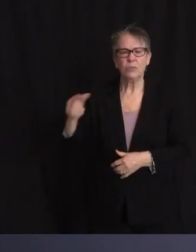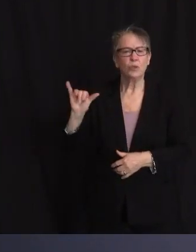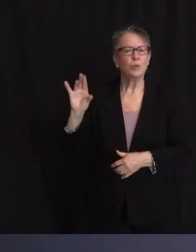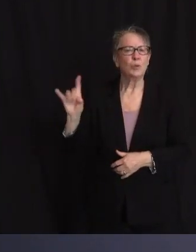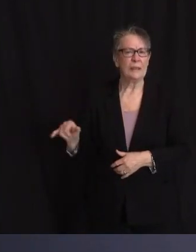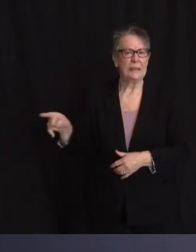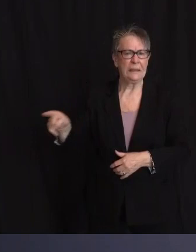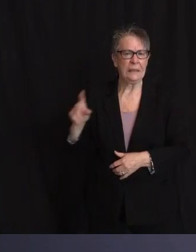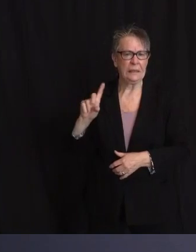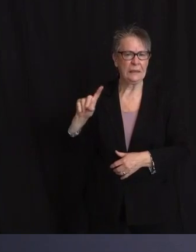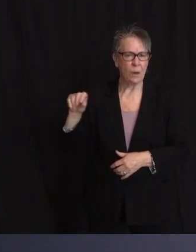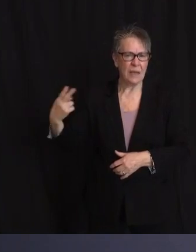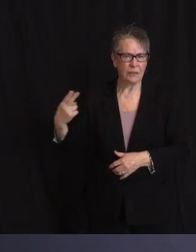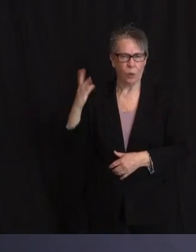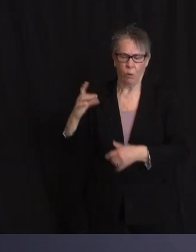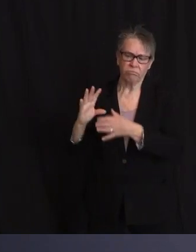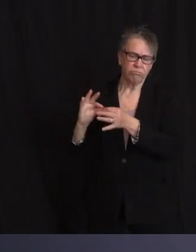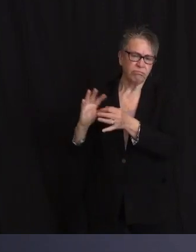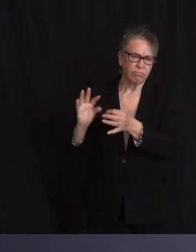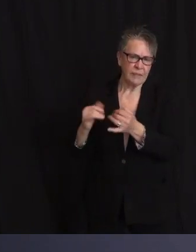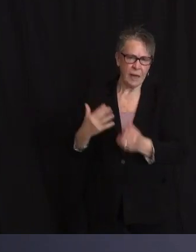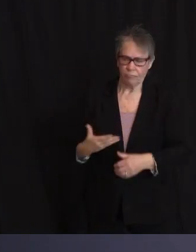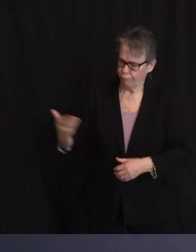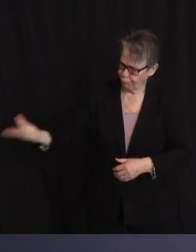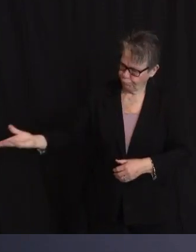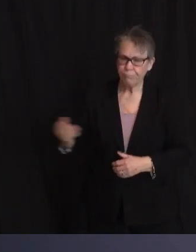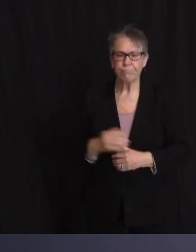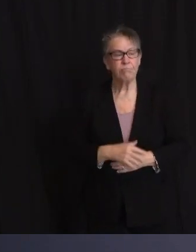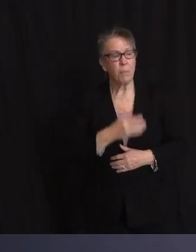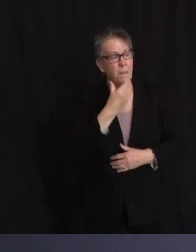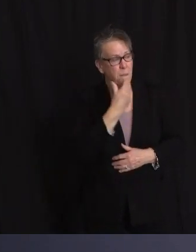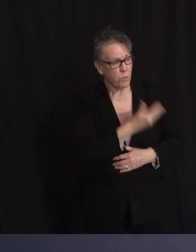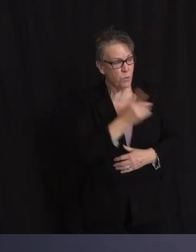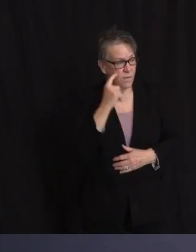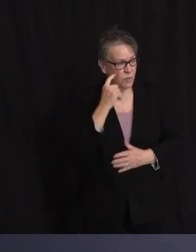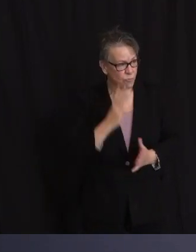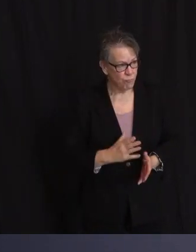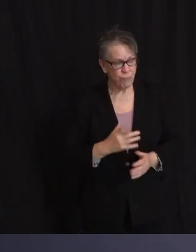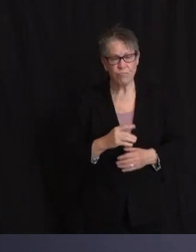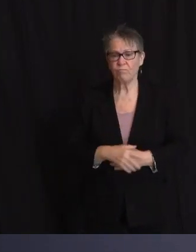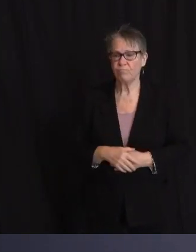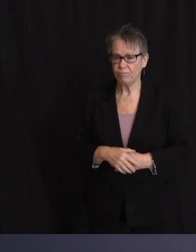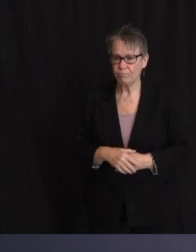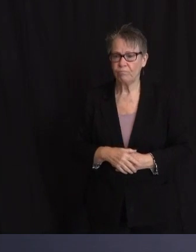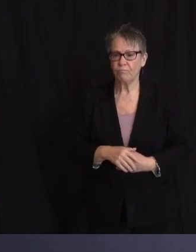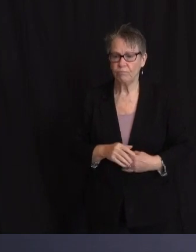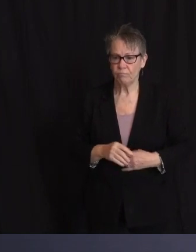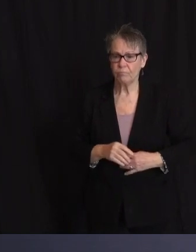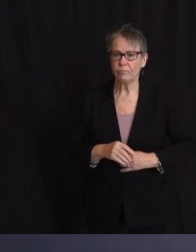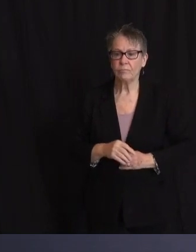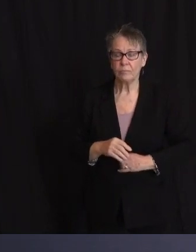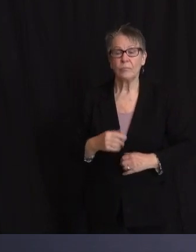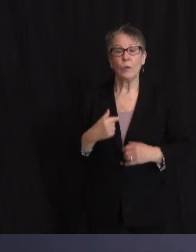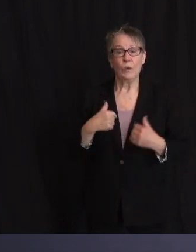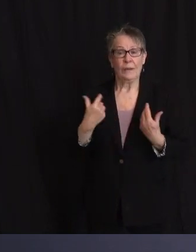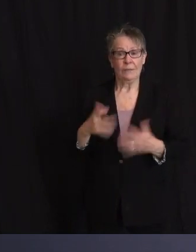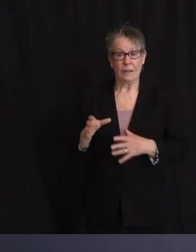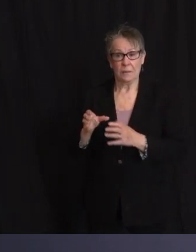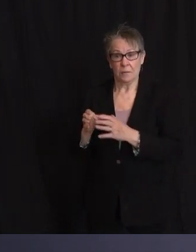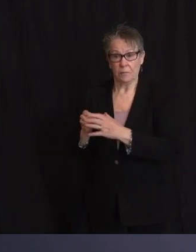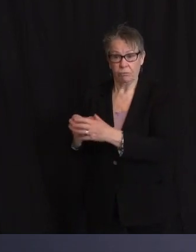inspect and assess their compliance with state and federal regulations and guidelines. As of